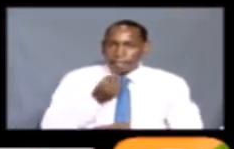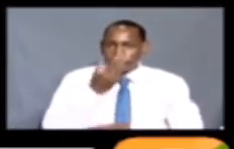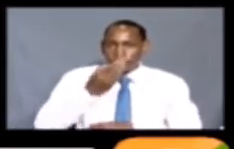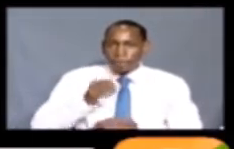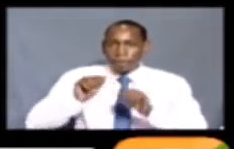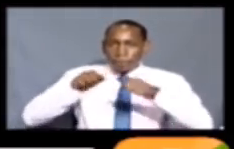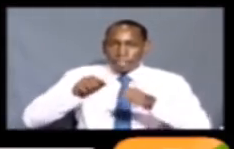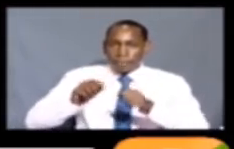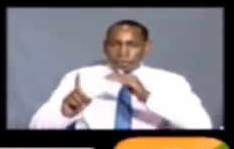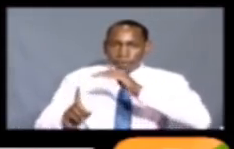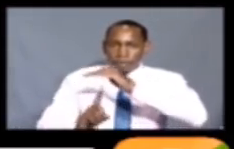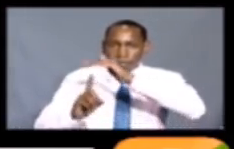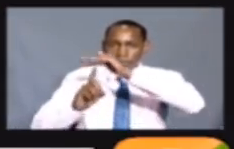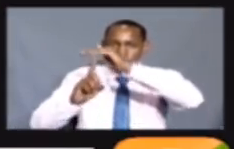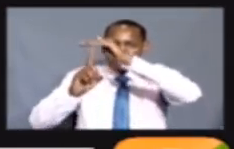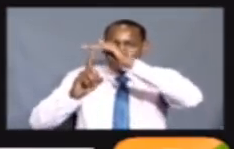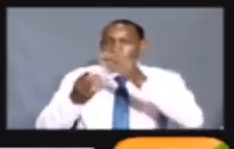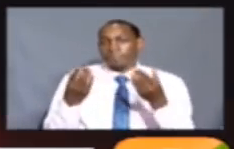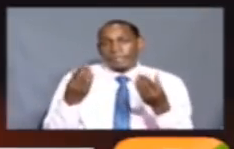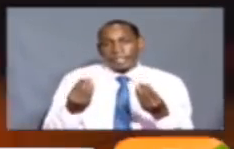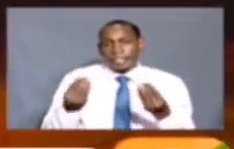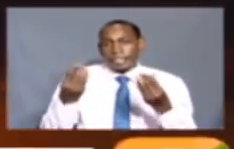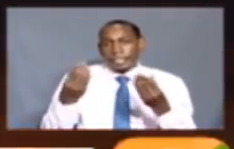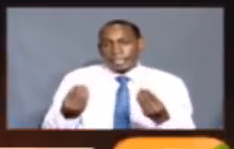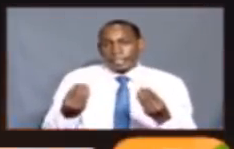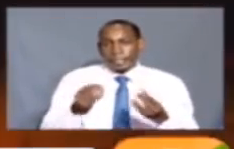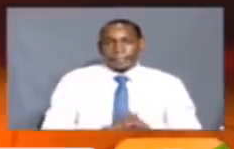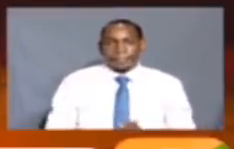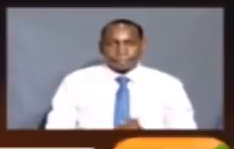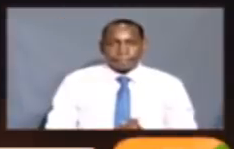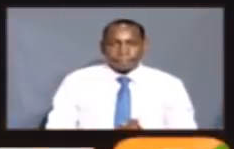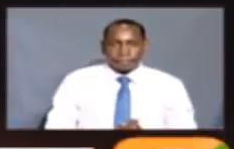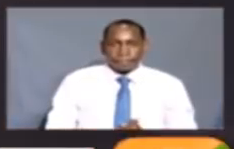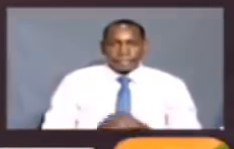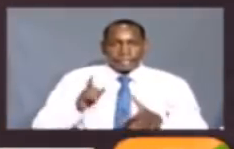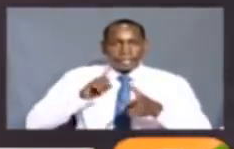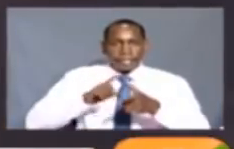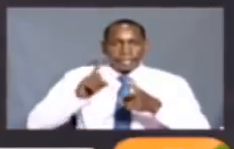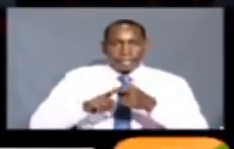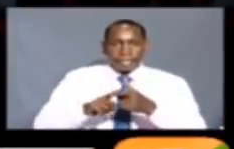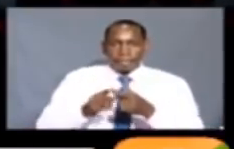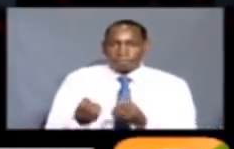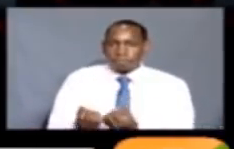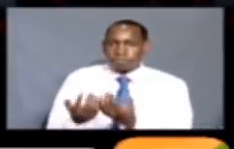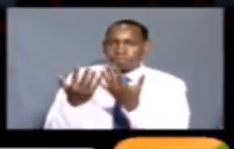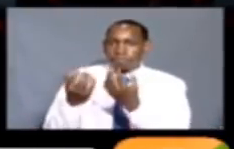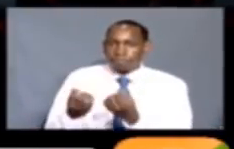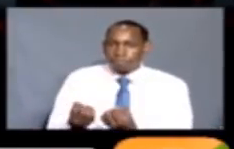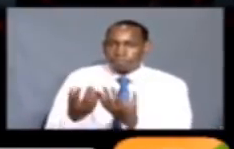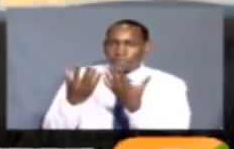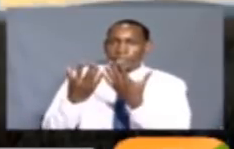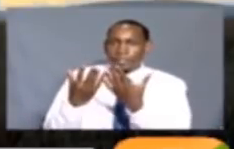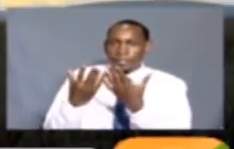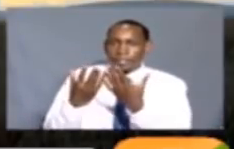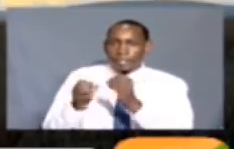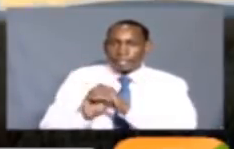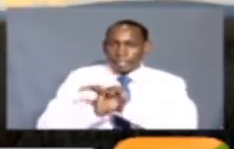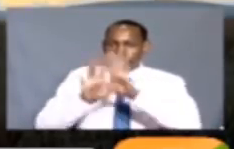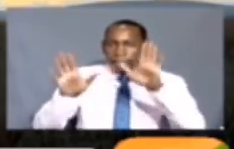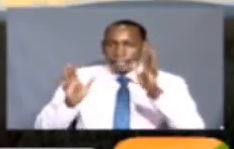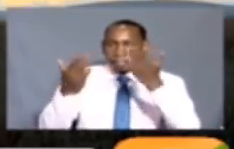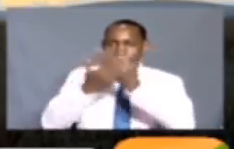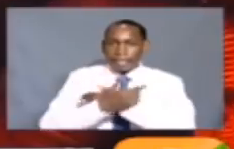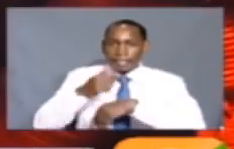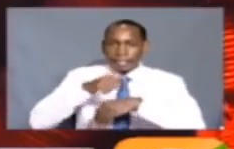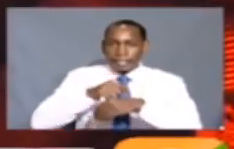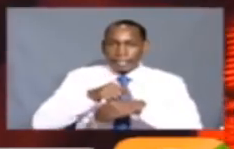rises. It's as simple as that. And then flames from the hot air balloon burners light the darkness as